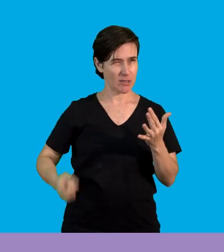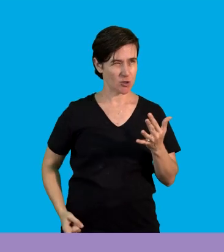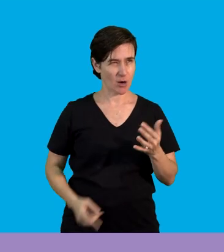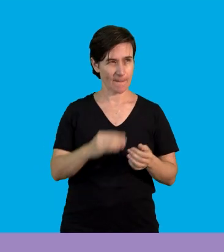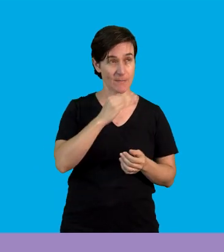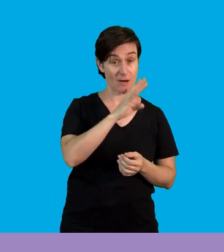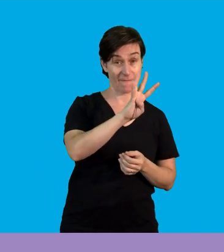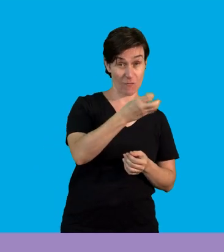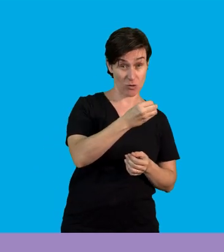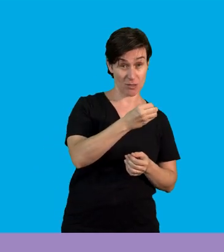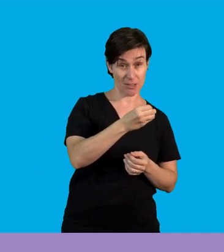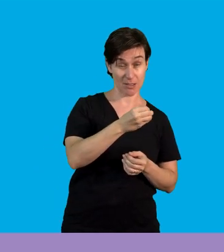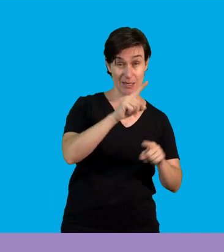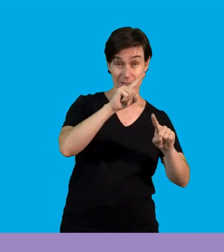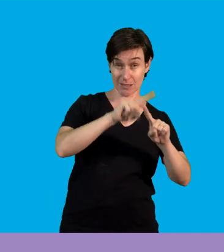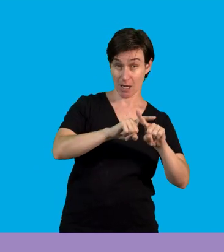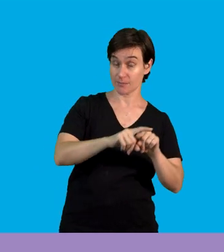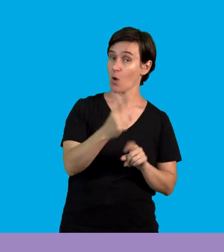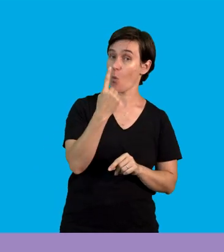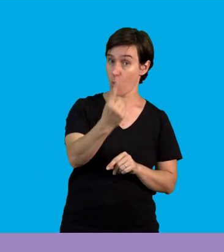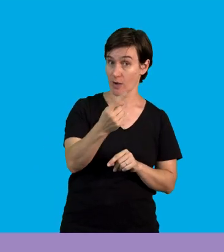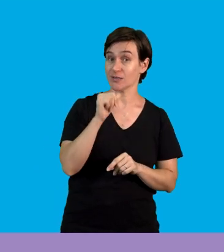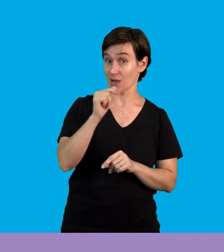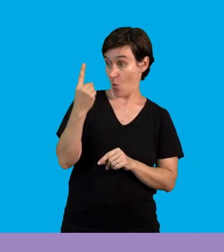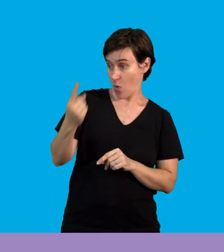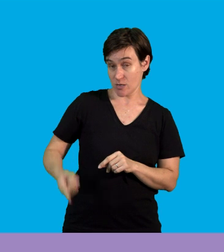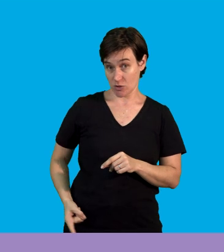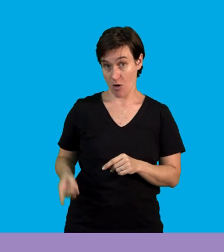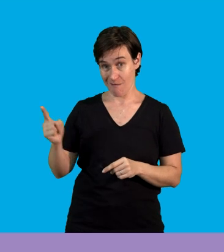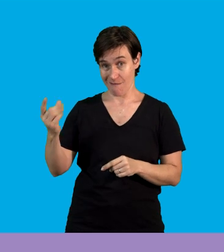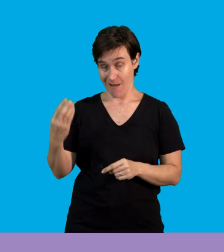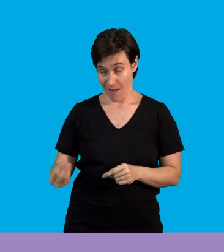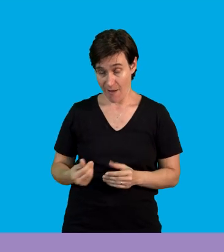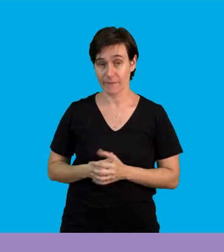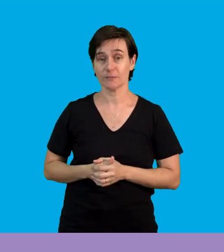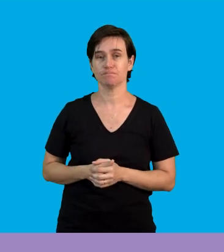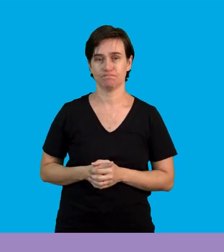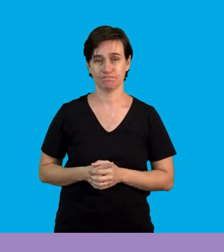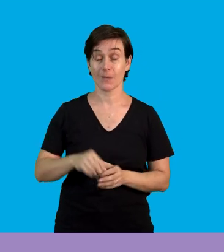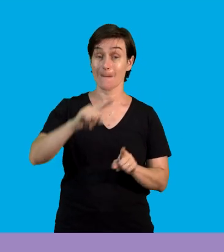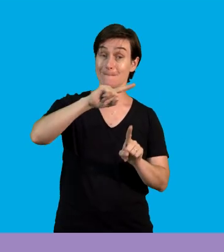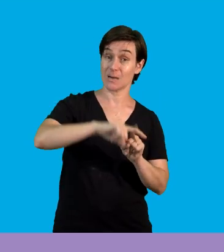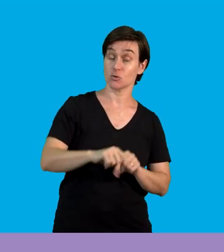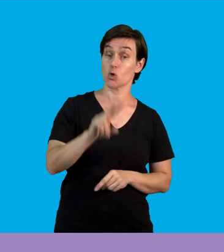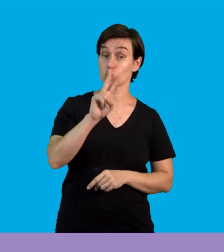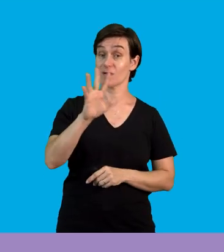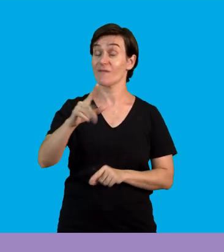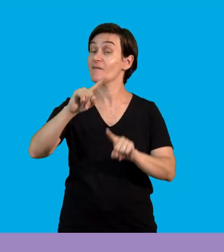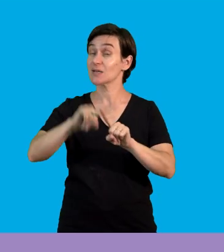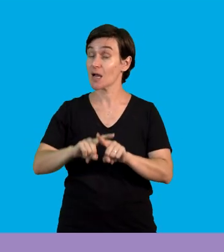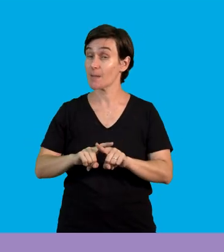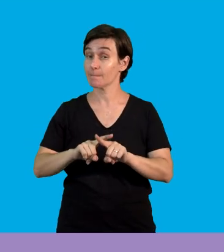1 dog. So it would be 40 multiplied by 1, which is the 1 dog,